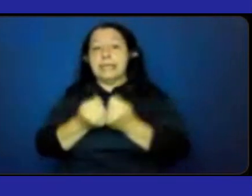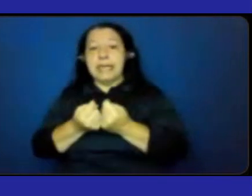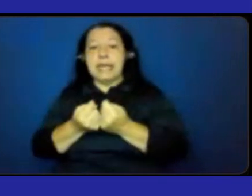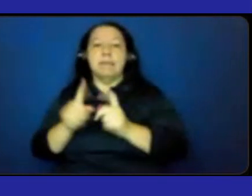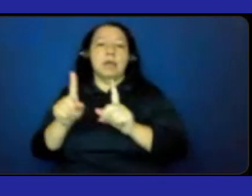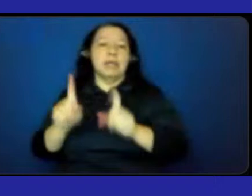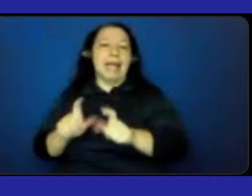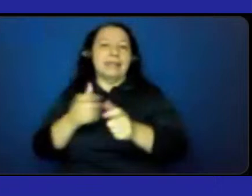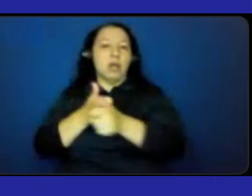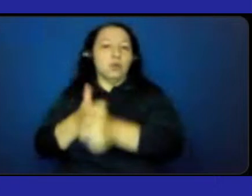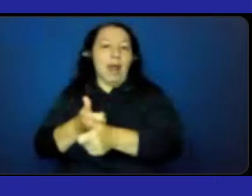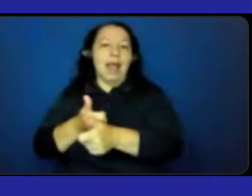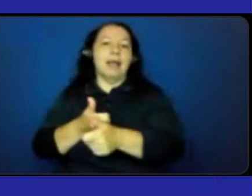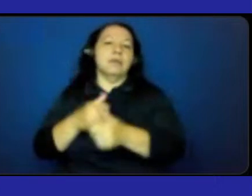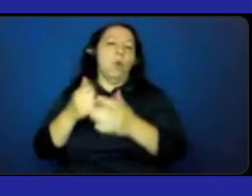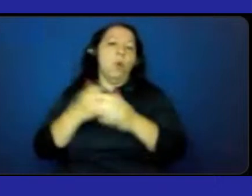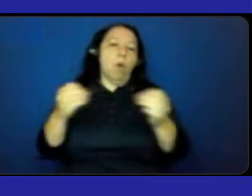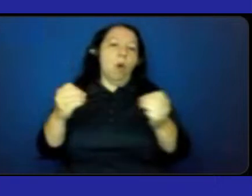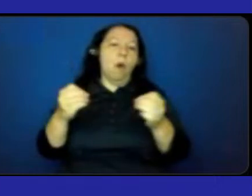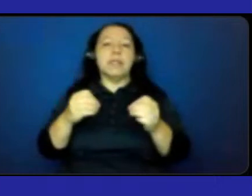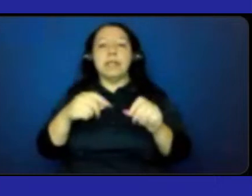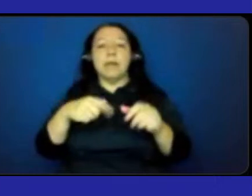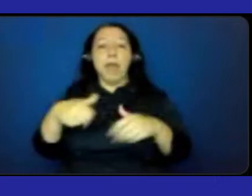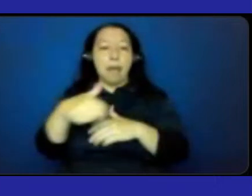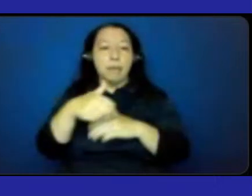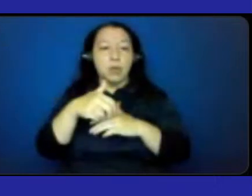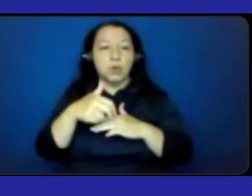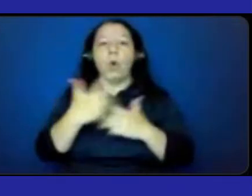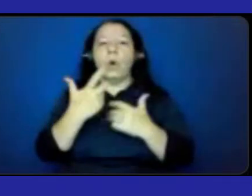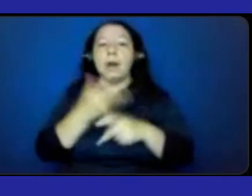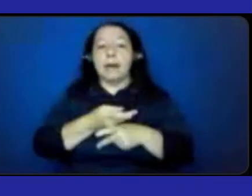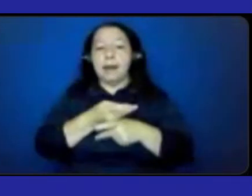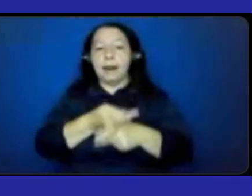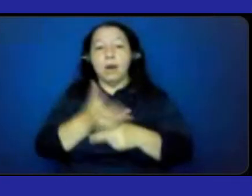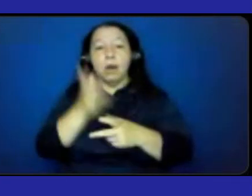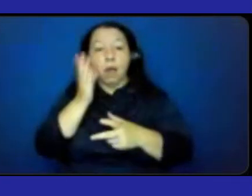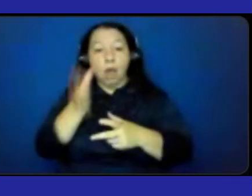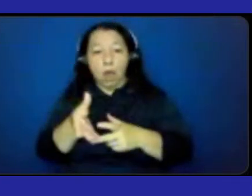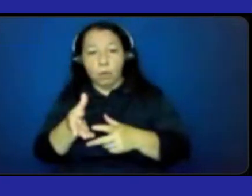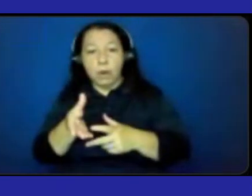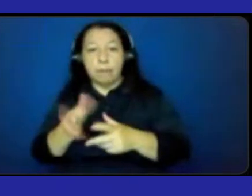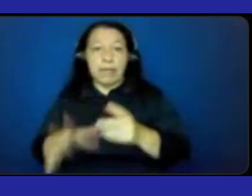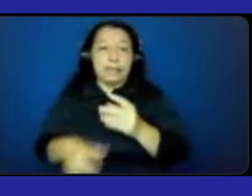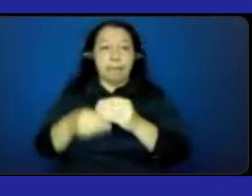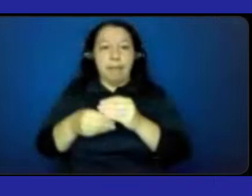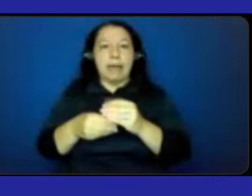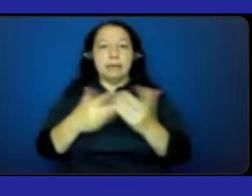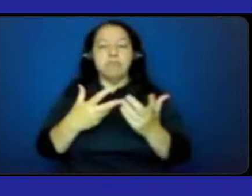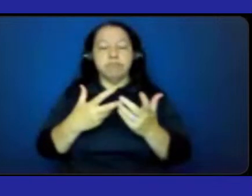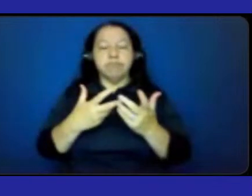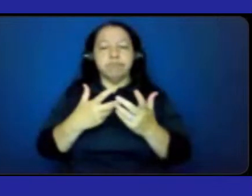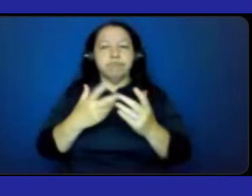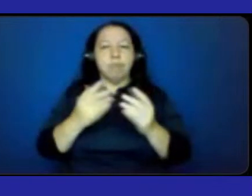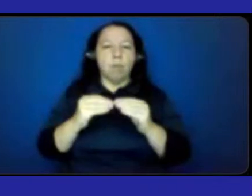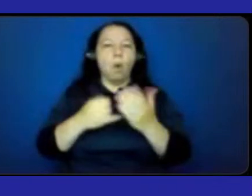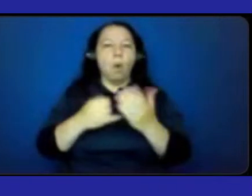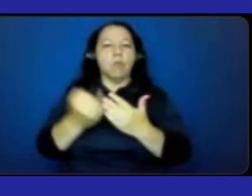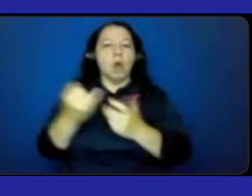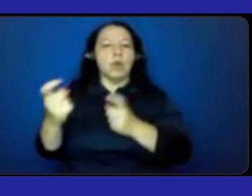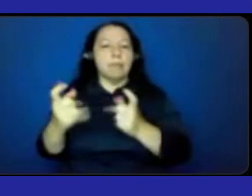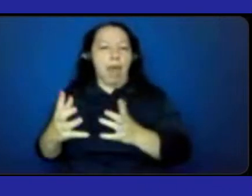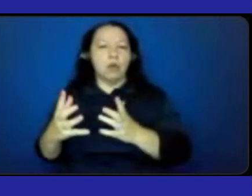Care, and as I said, it would be supplemented by additional project management support under the RFP we'll talk about in a moment.